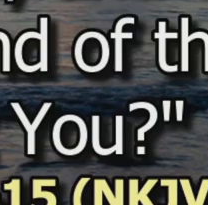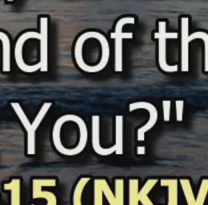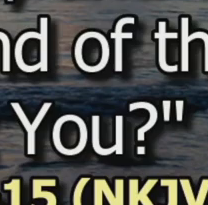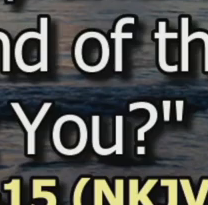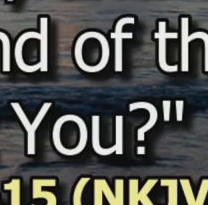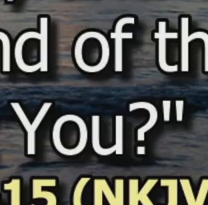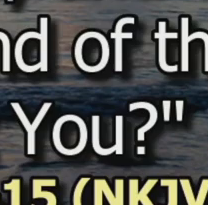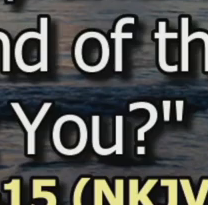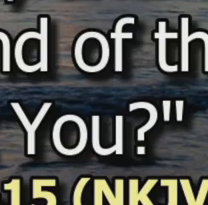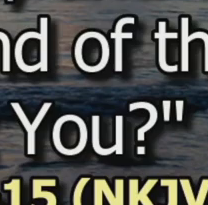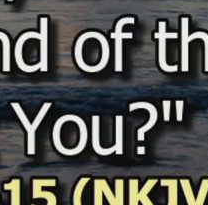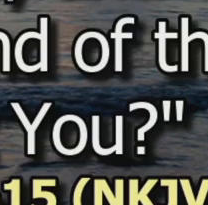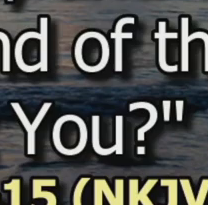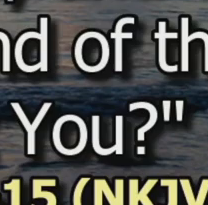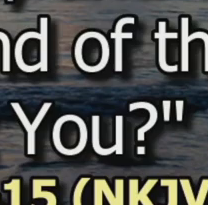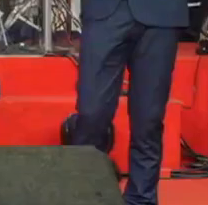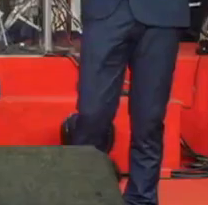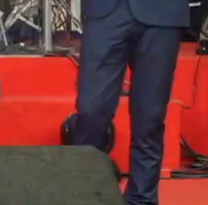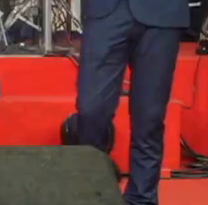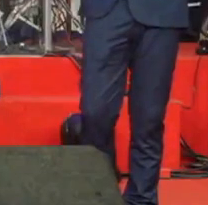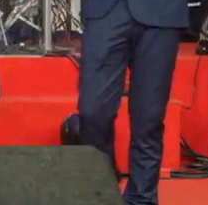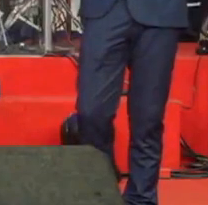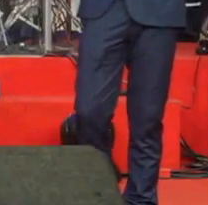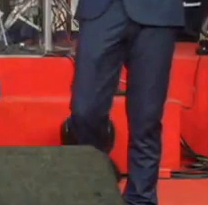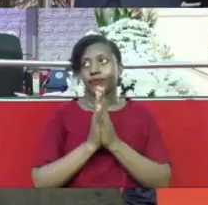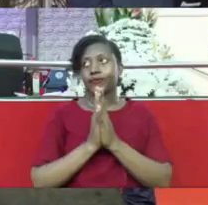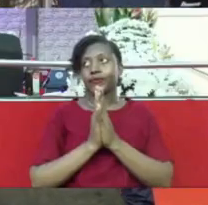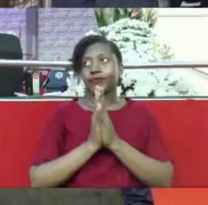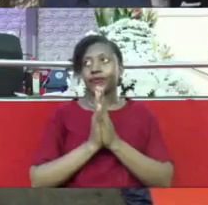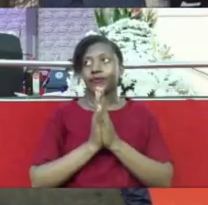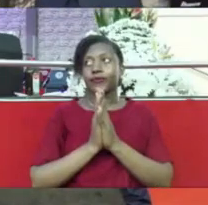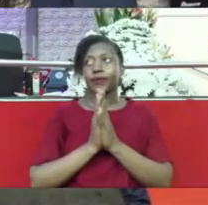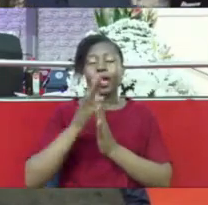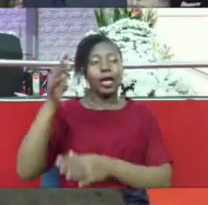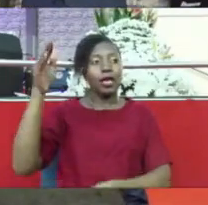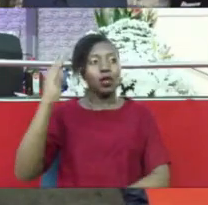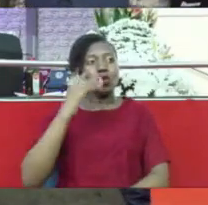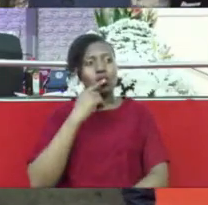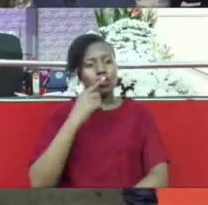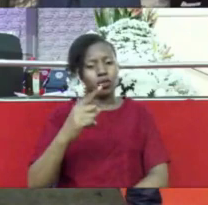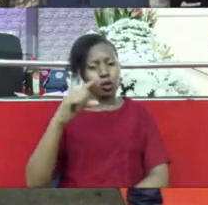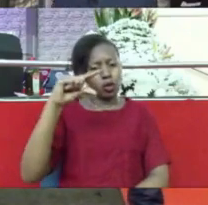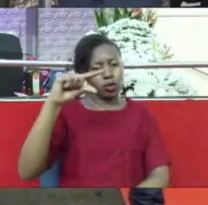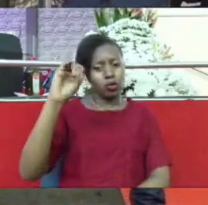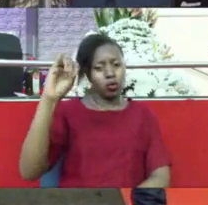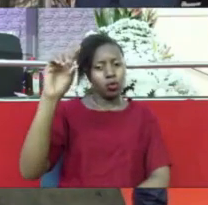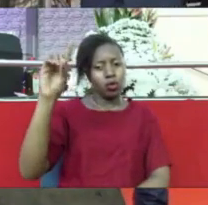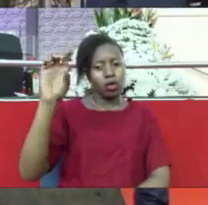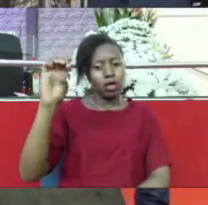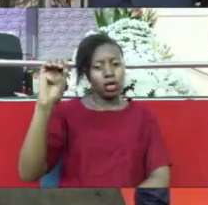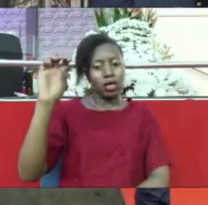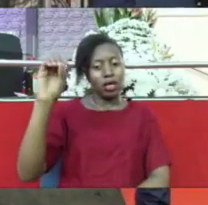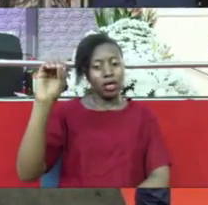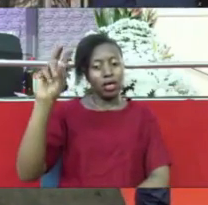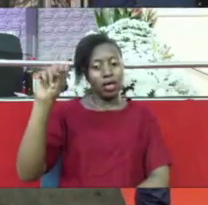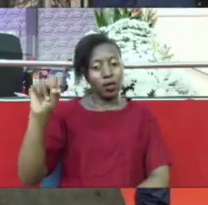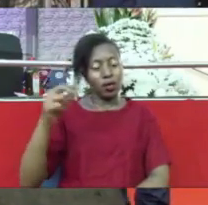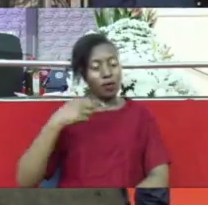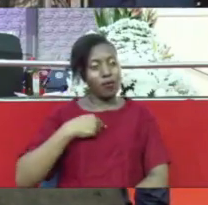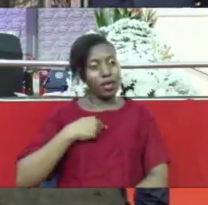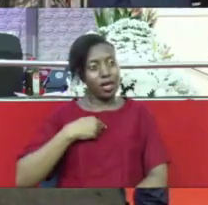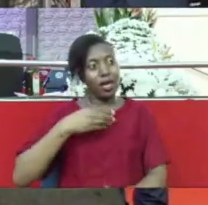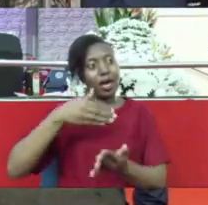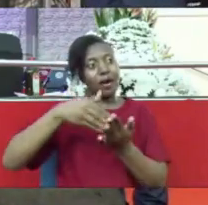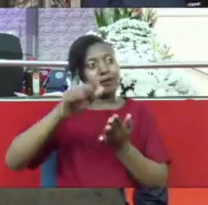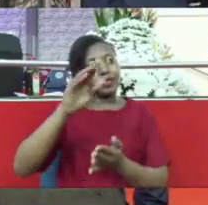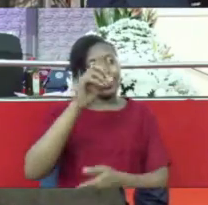and fight. Wakati Mungu alimhusisha aende kwenye vita. And God told him, "Am I not sending you?" Mungu akamwambia, "Je, sio mimi naye nakutuma?"